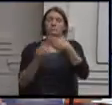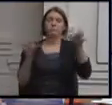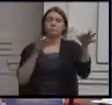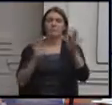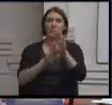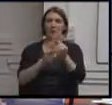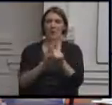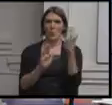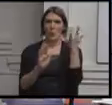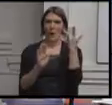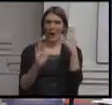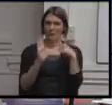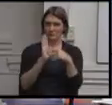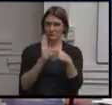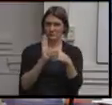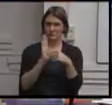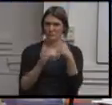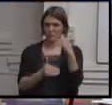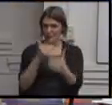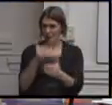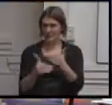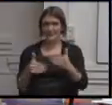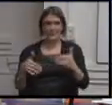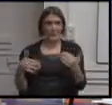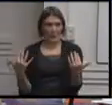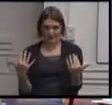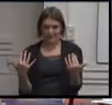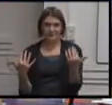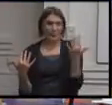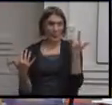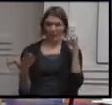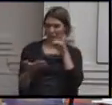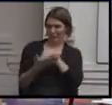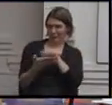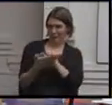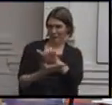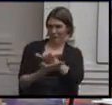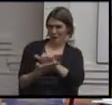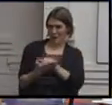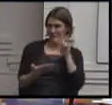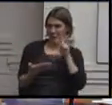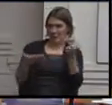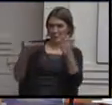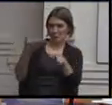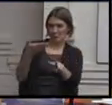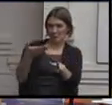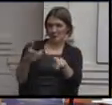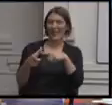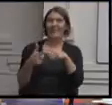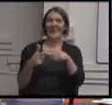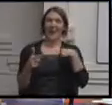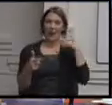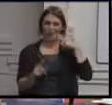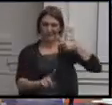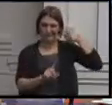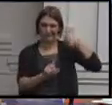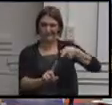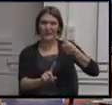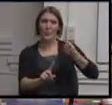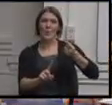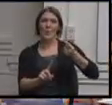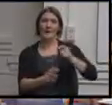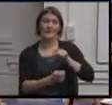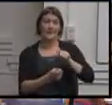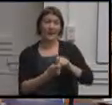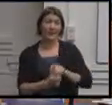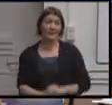background about the process we're involved in, and then I'm going to speak about the specific agenda